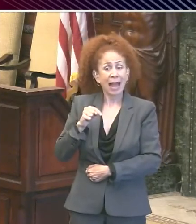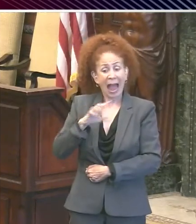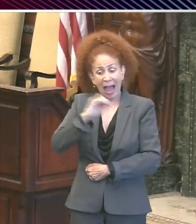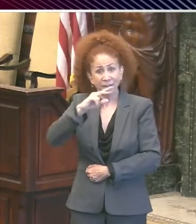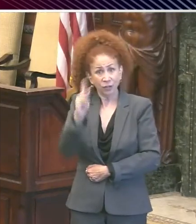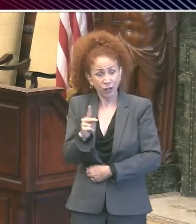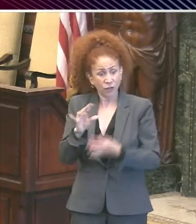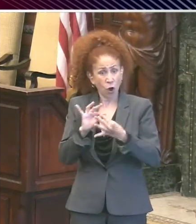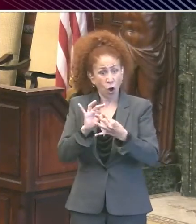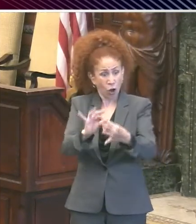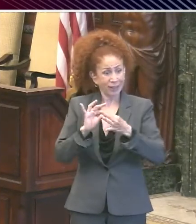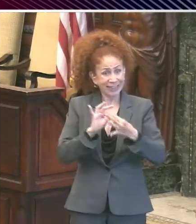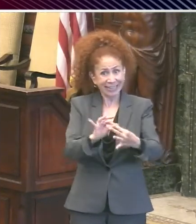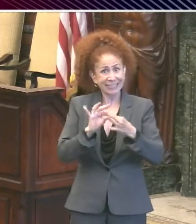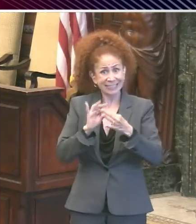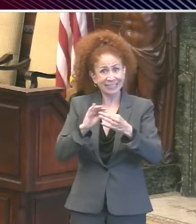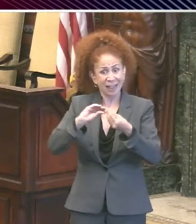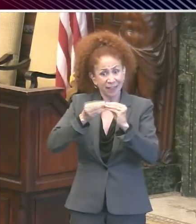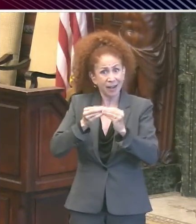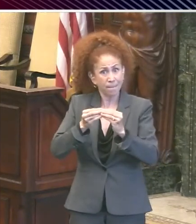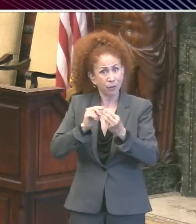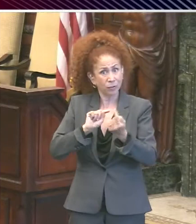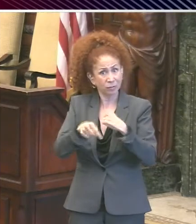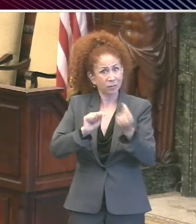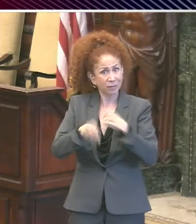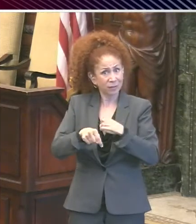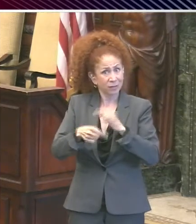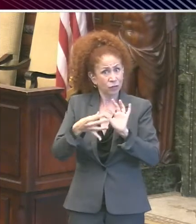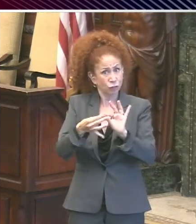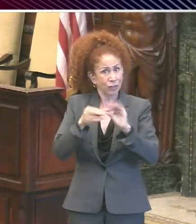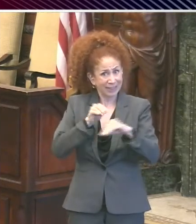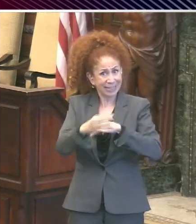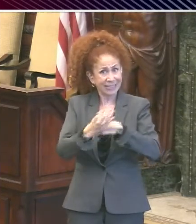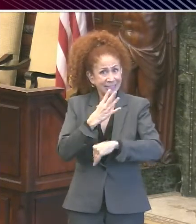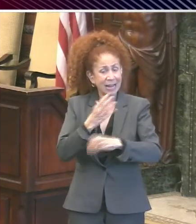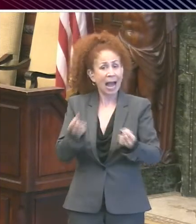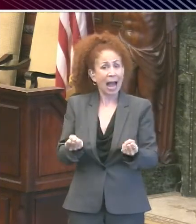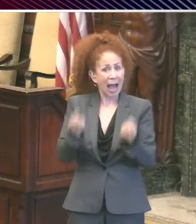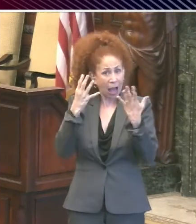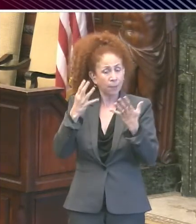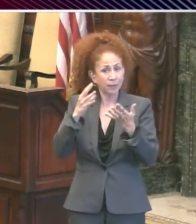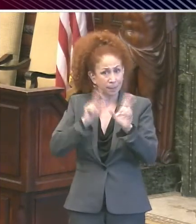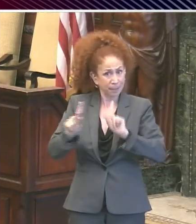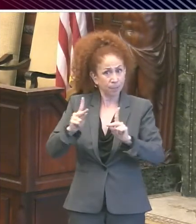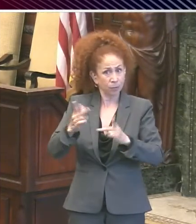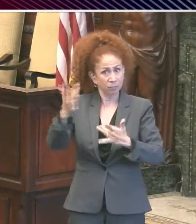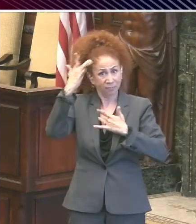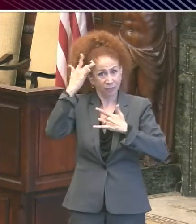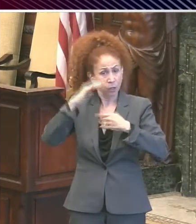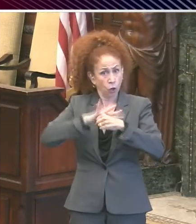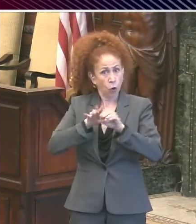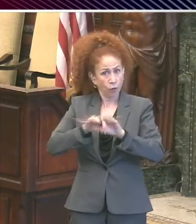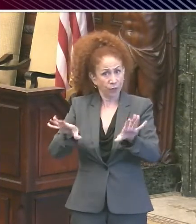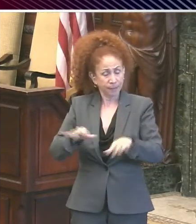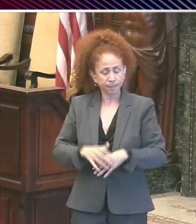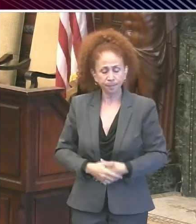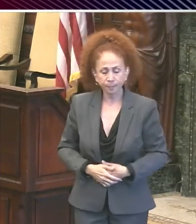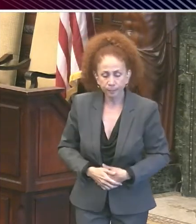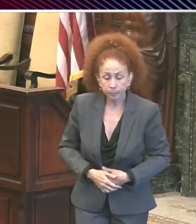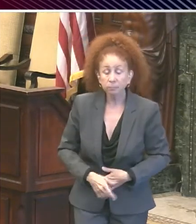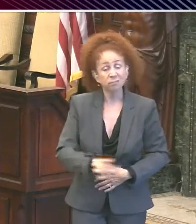linked in terms of how the numbers react and how many folks are contracting COVID? Sure. The